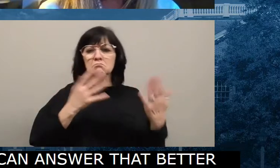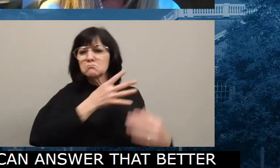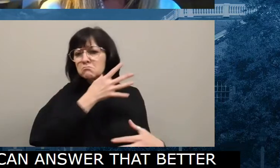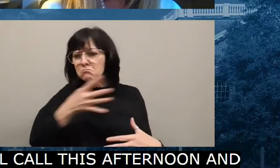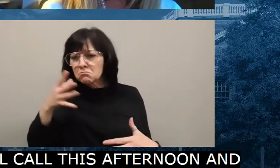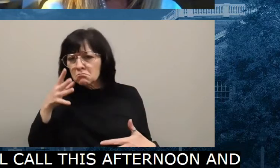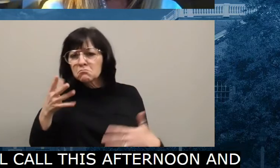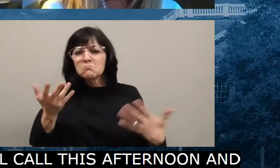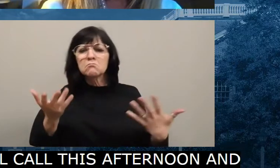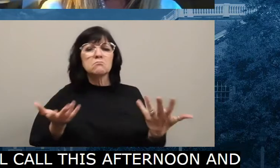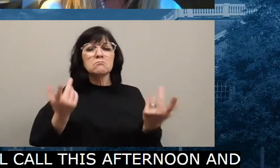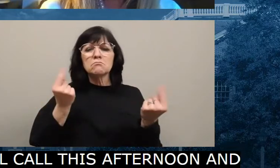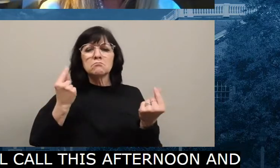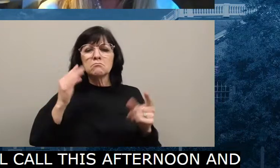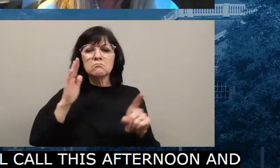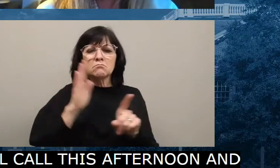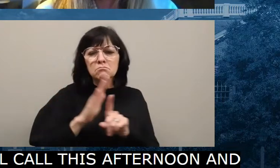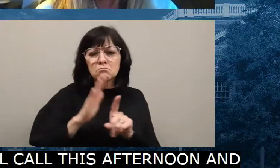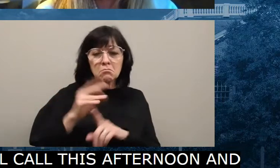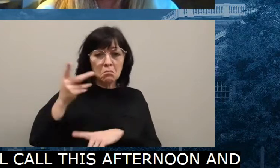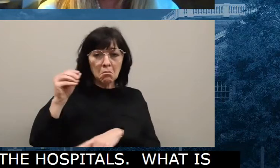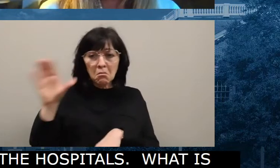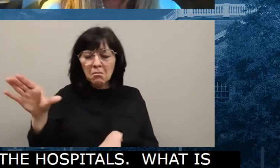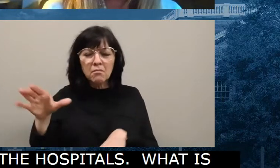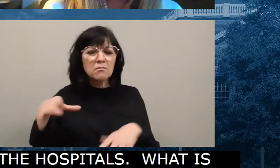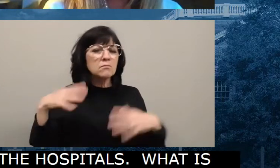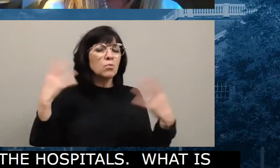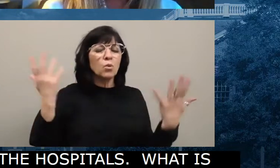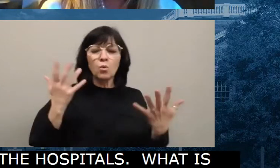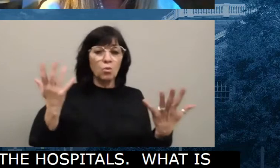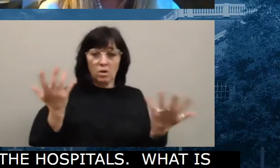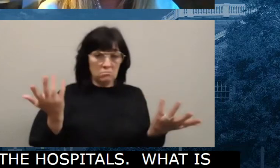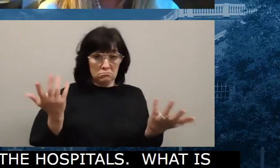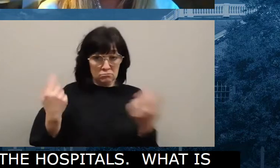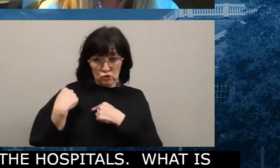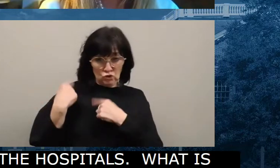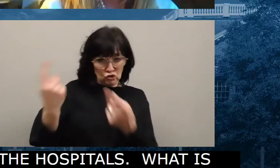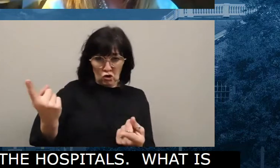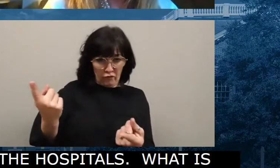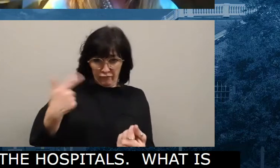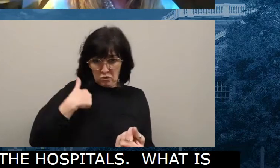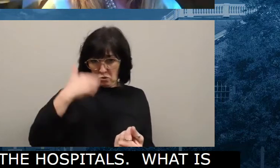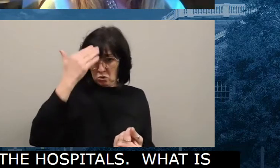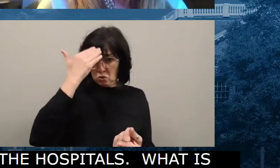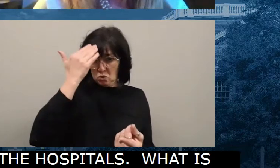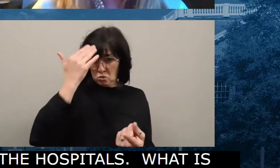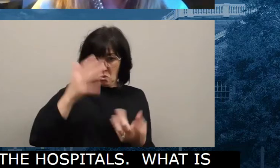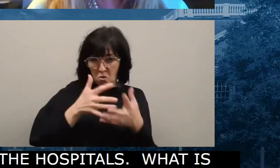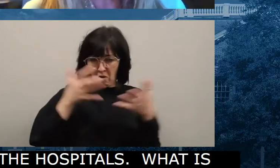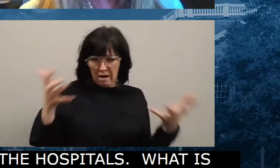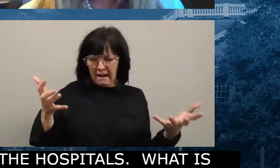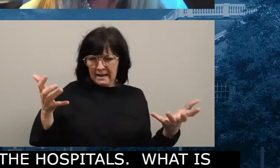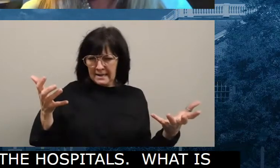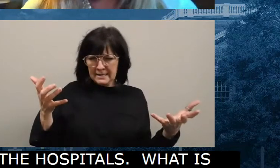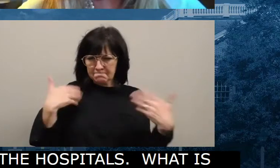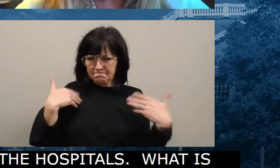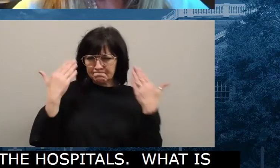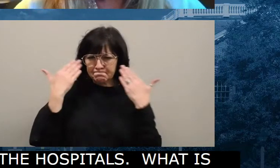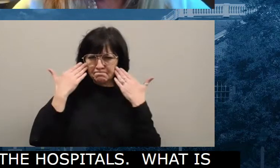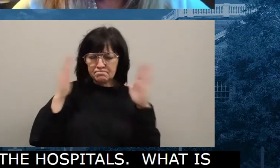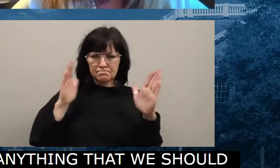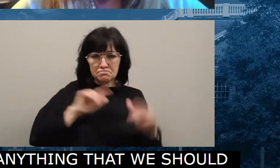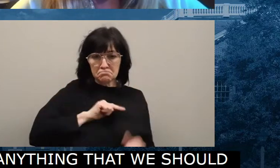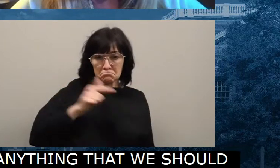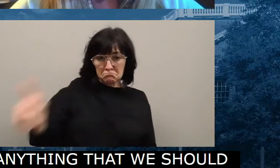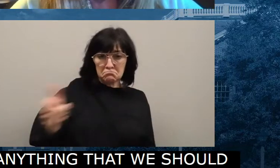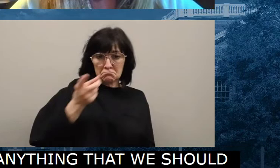about? So far, we haven't heard a lot of that. Dr. Rattay, anything you want to add to that? Not a lot. At